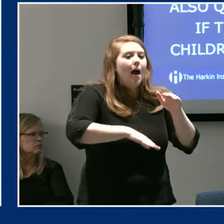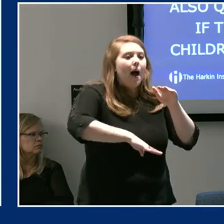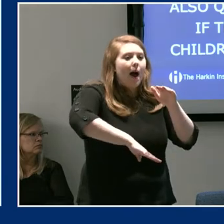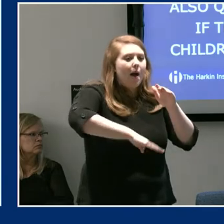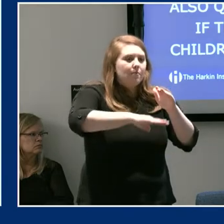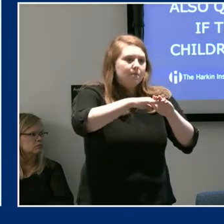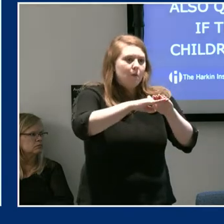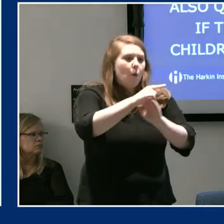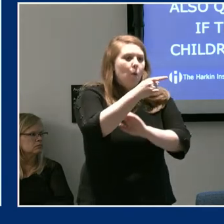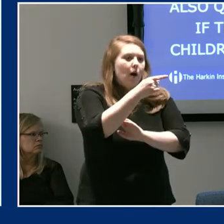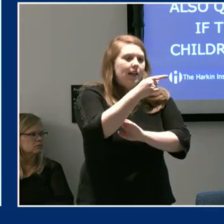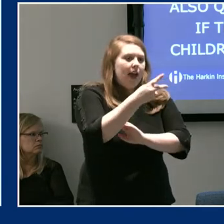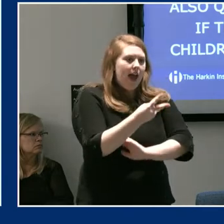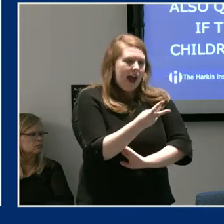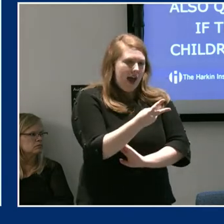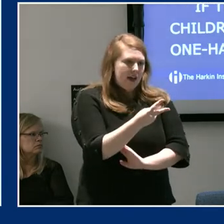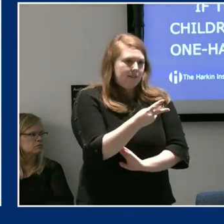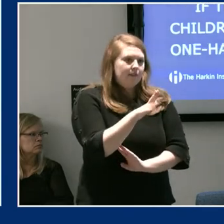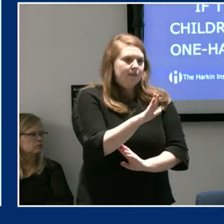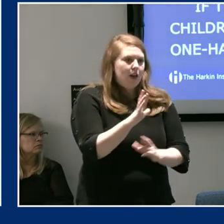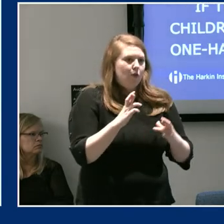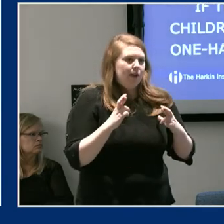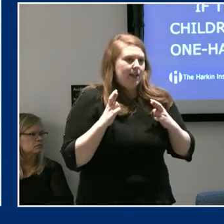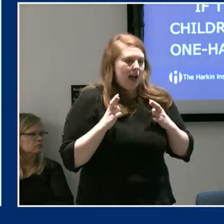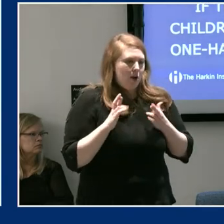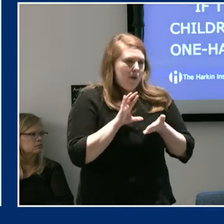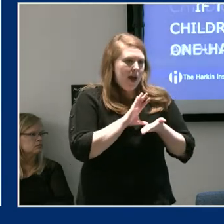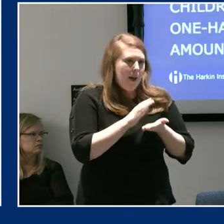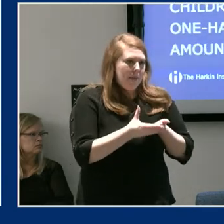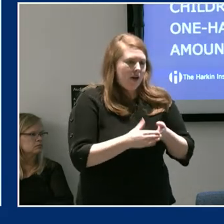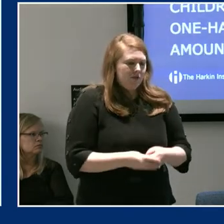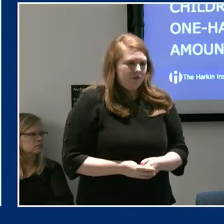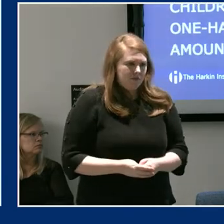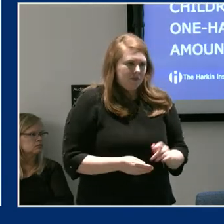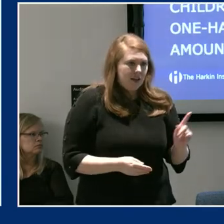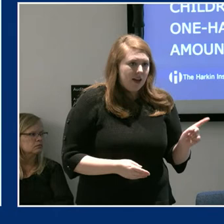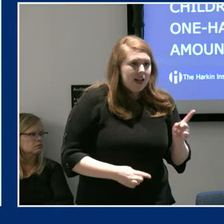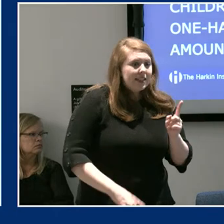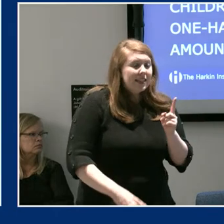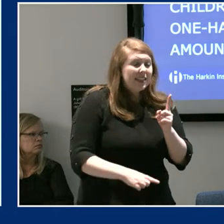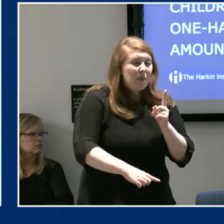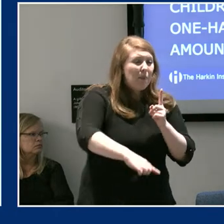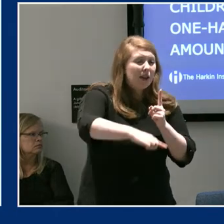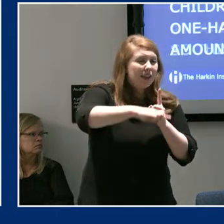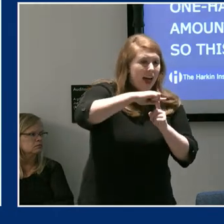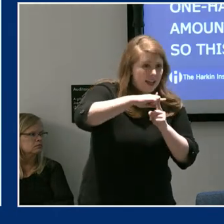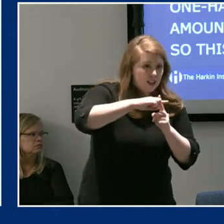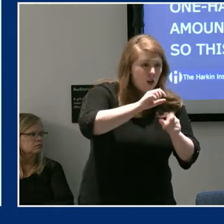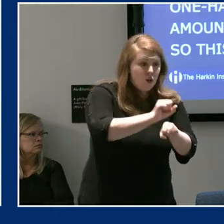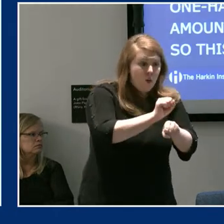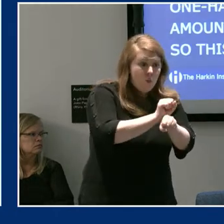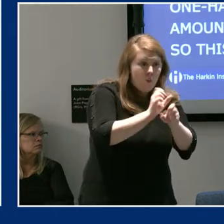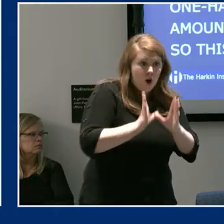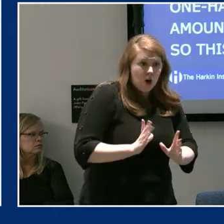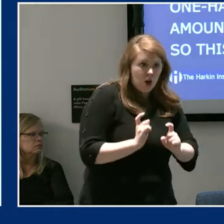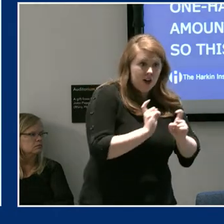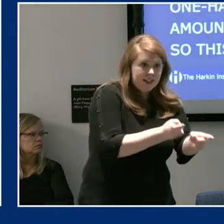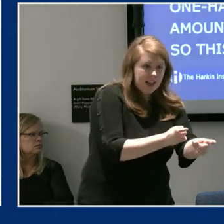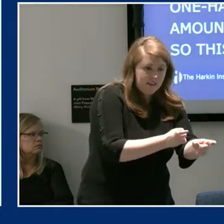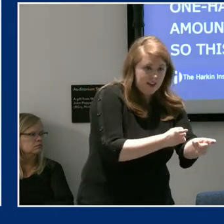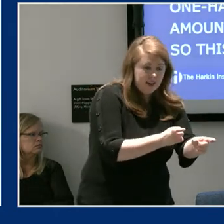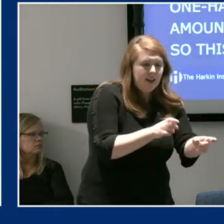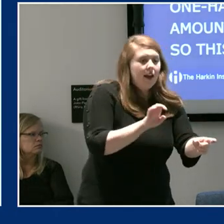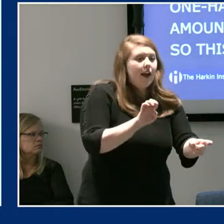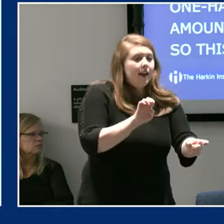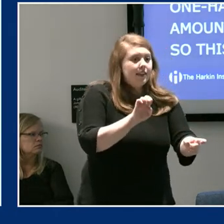worker's retirement benefit amount. So this is on top of what the worker receives, the